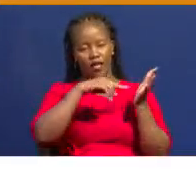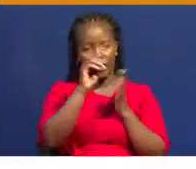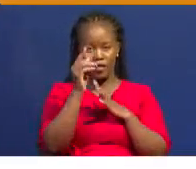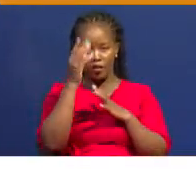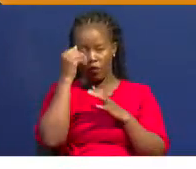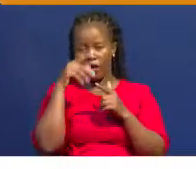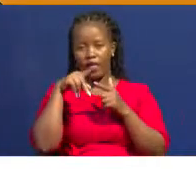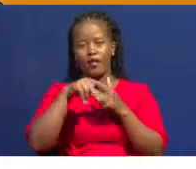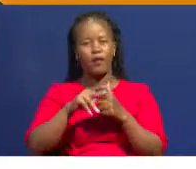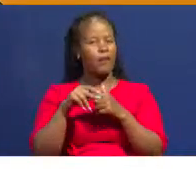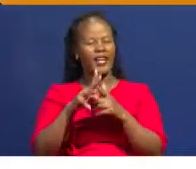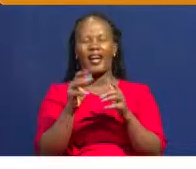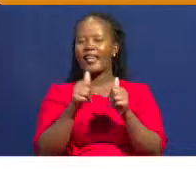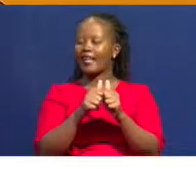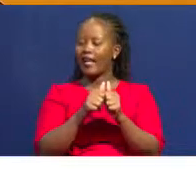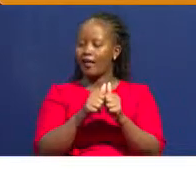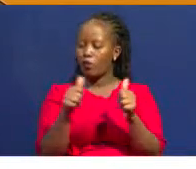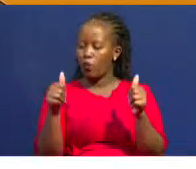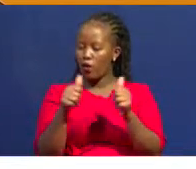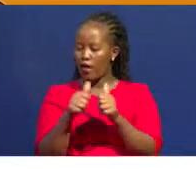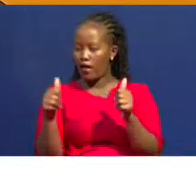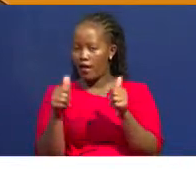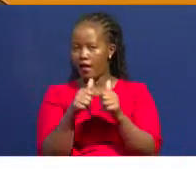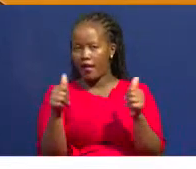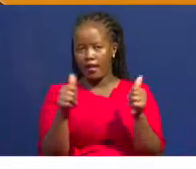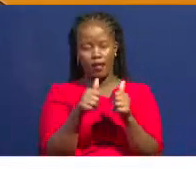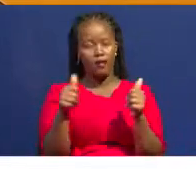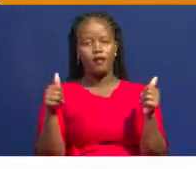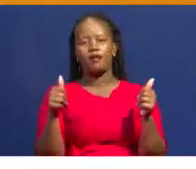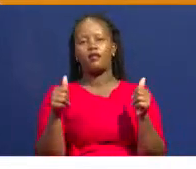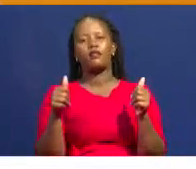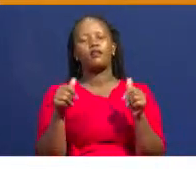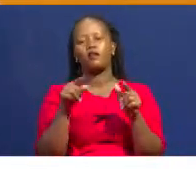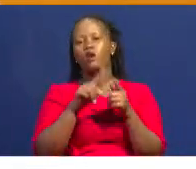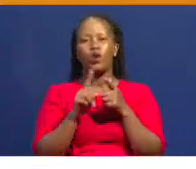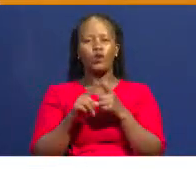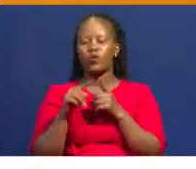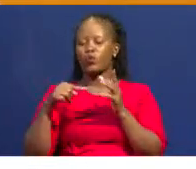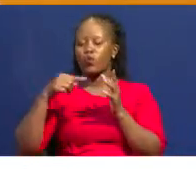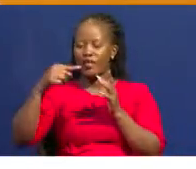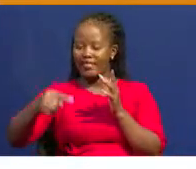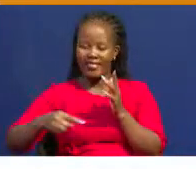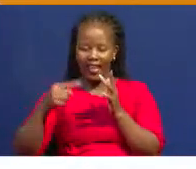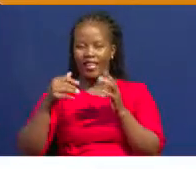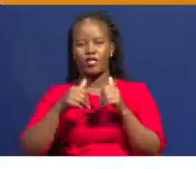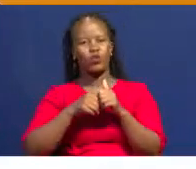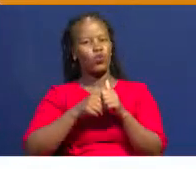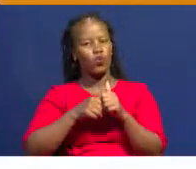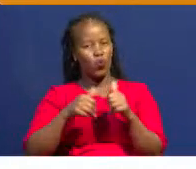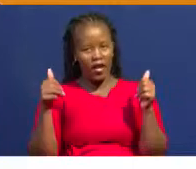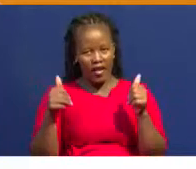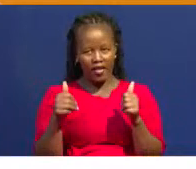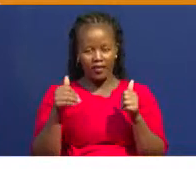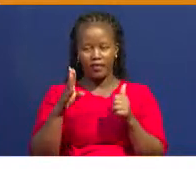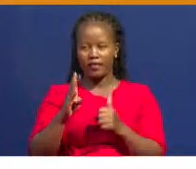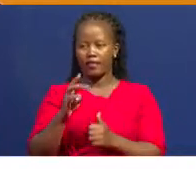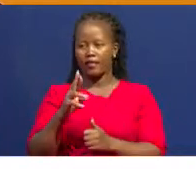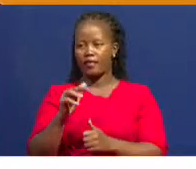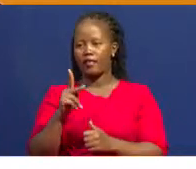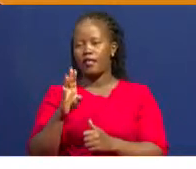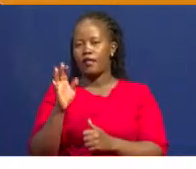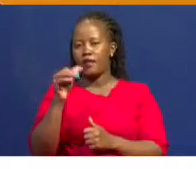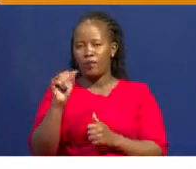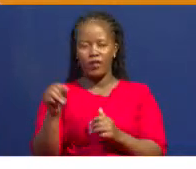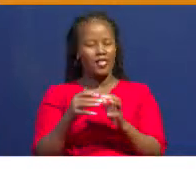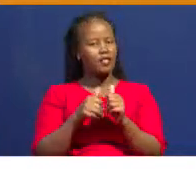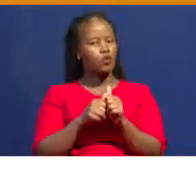mechanically sound. It is mechanically okay. The tires are in order, brake system are in order, electrical